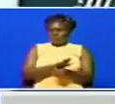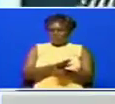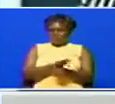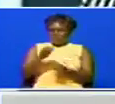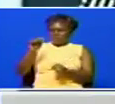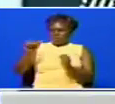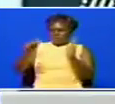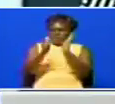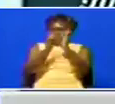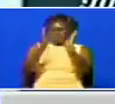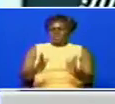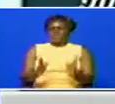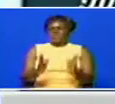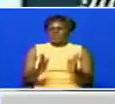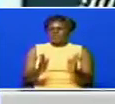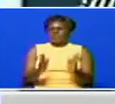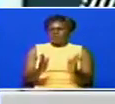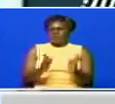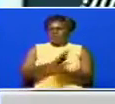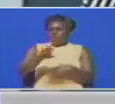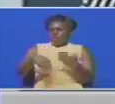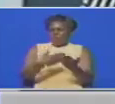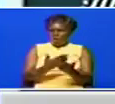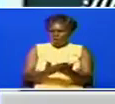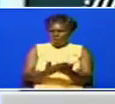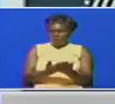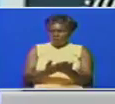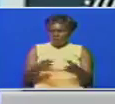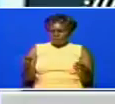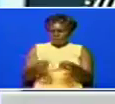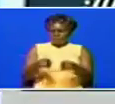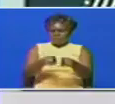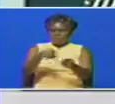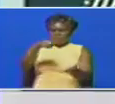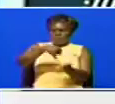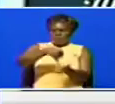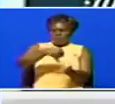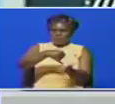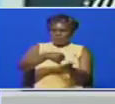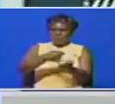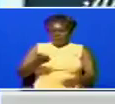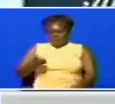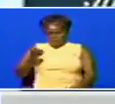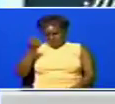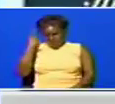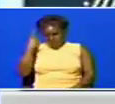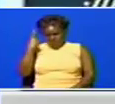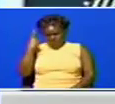agents for many candidates all being simultaneously included in reaching an understanding of what